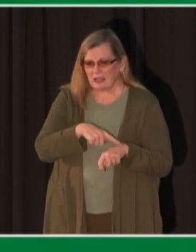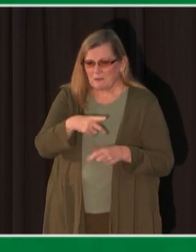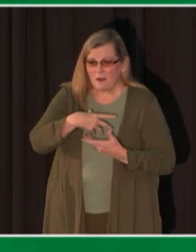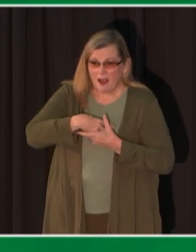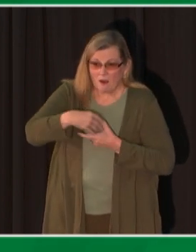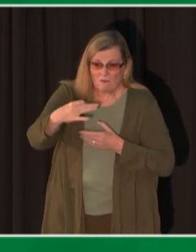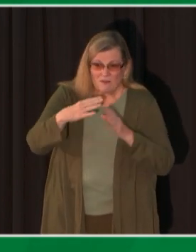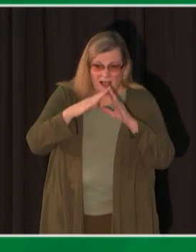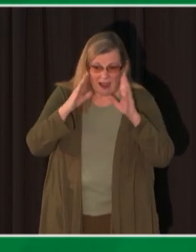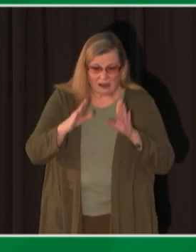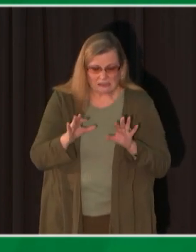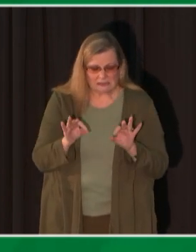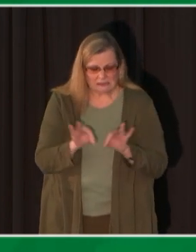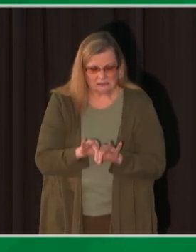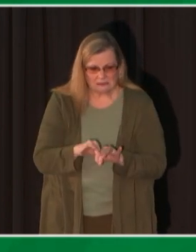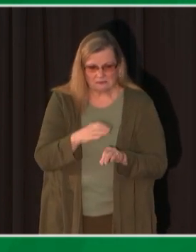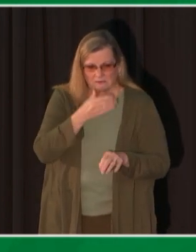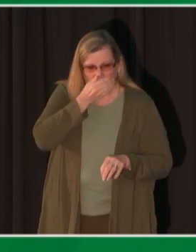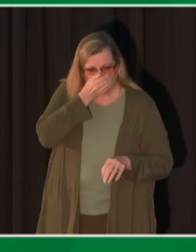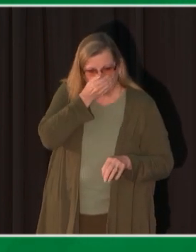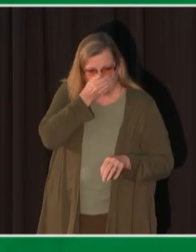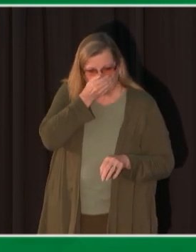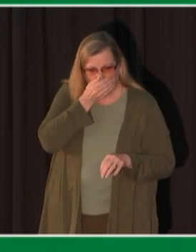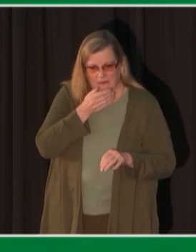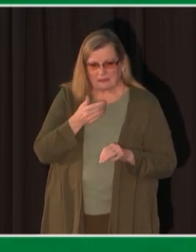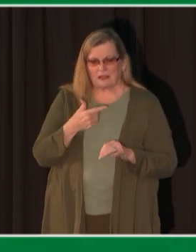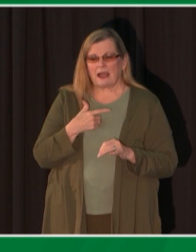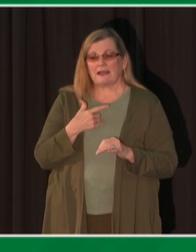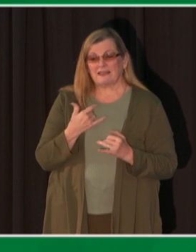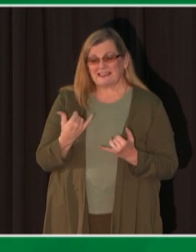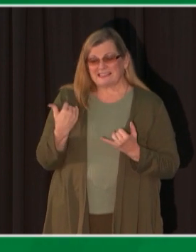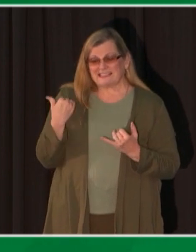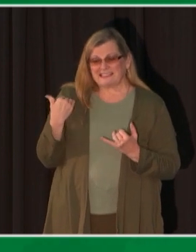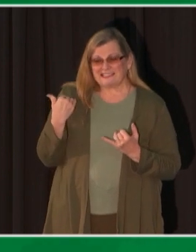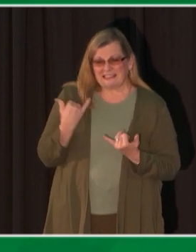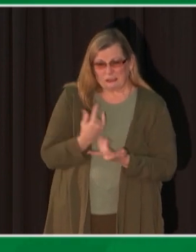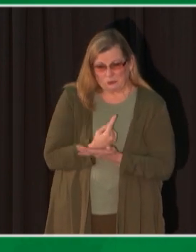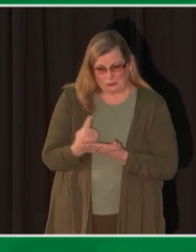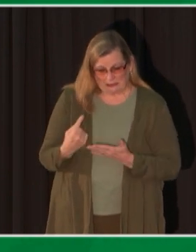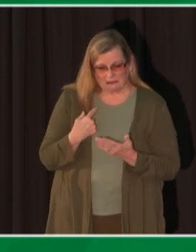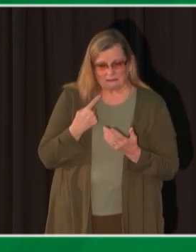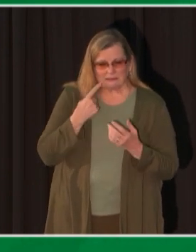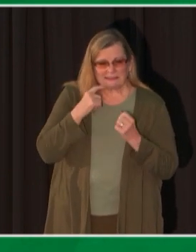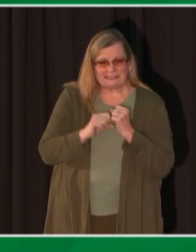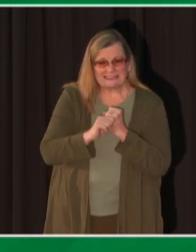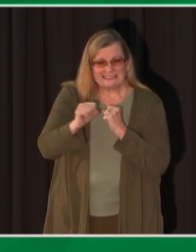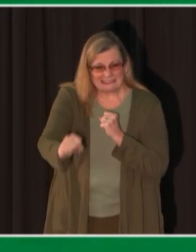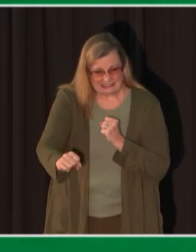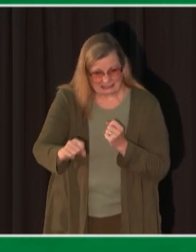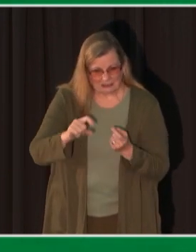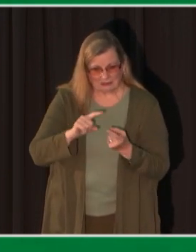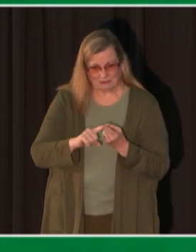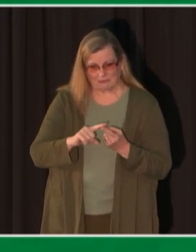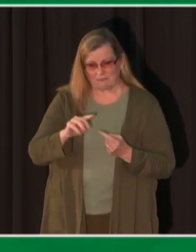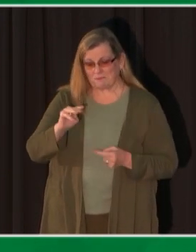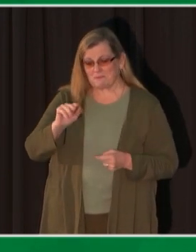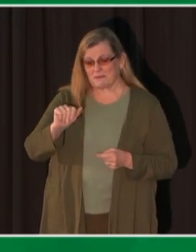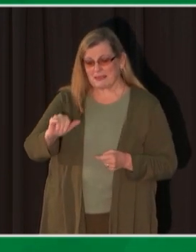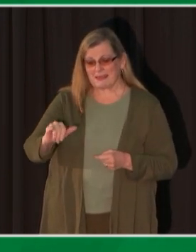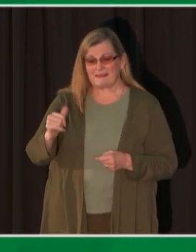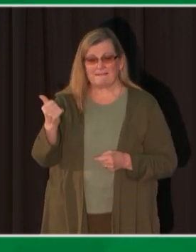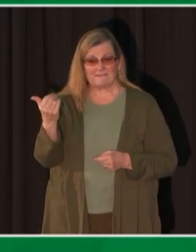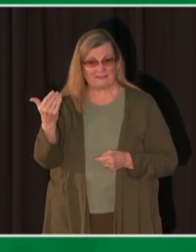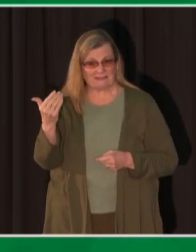I extended our public health emergency through Friday, May the 15th. And we